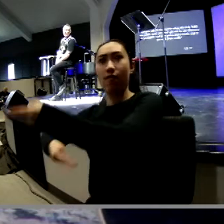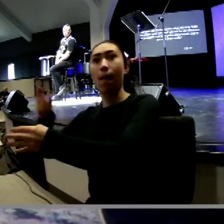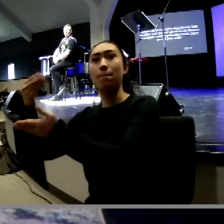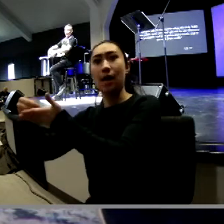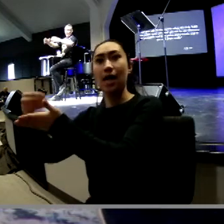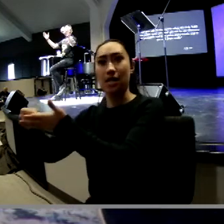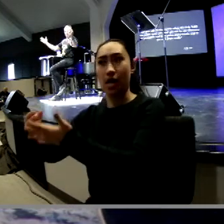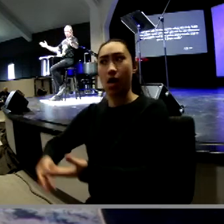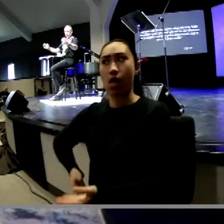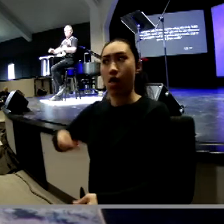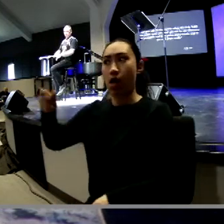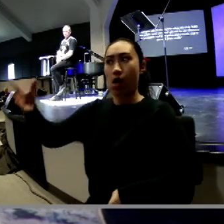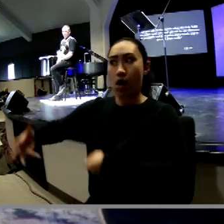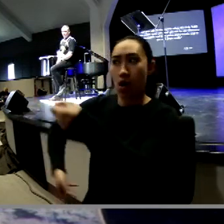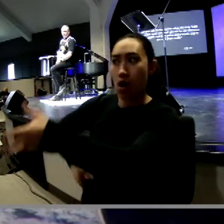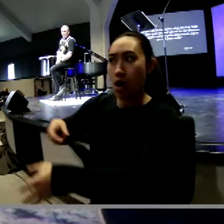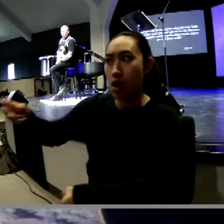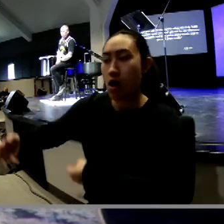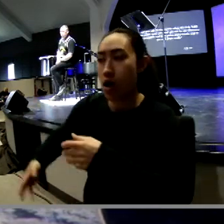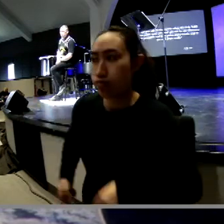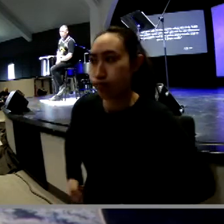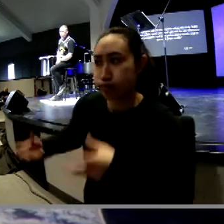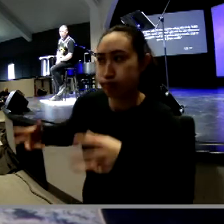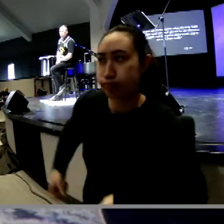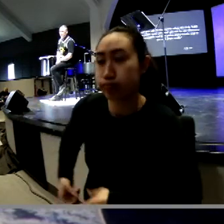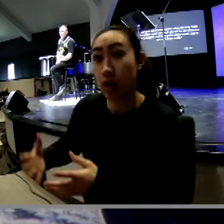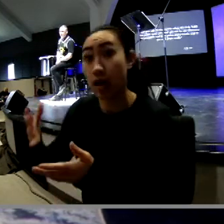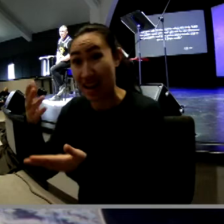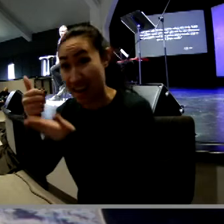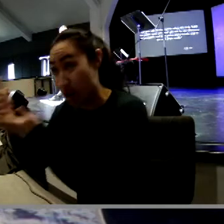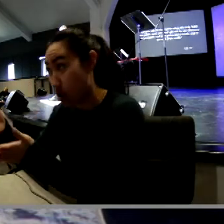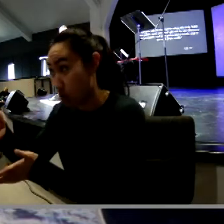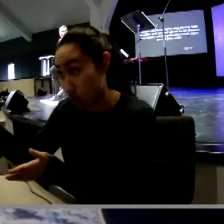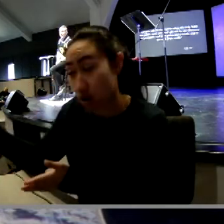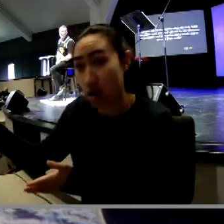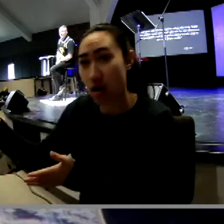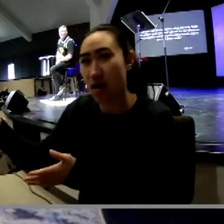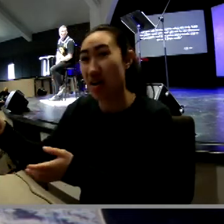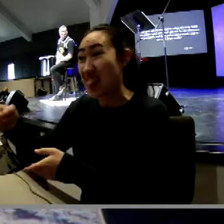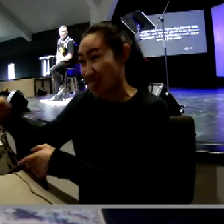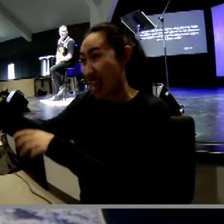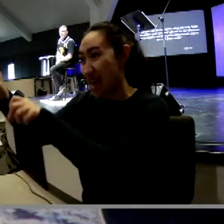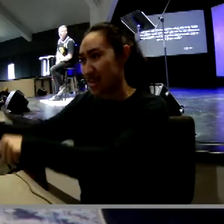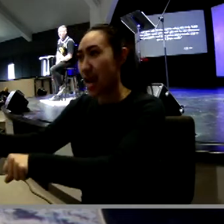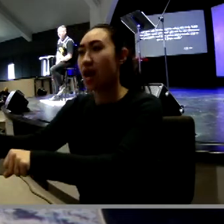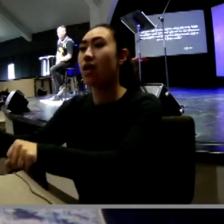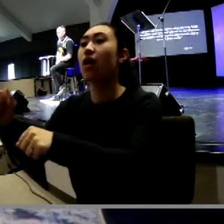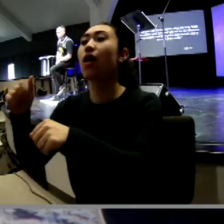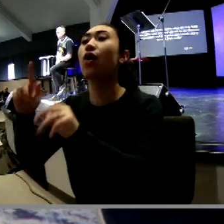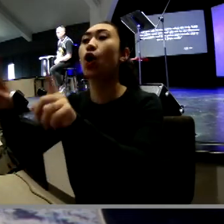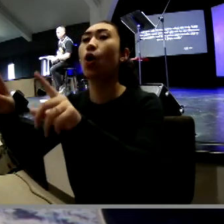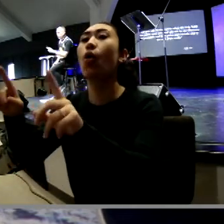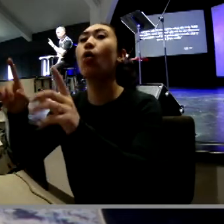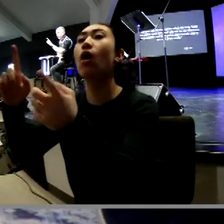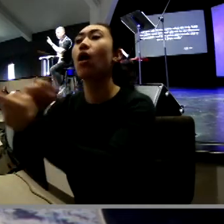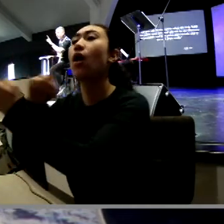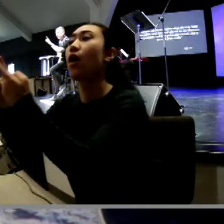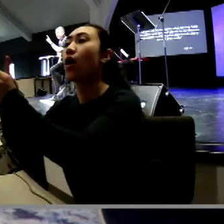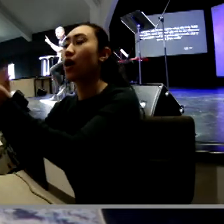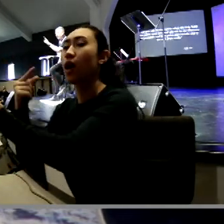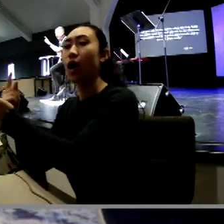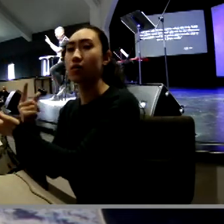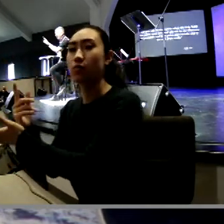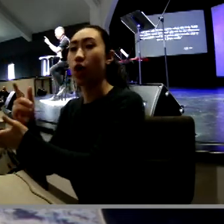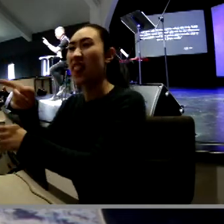support the uttermost parts of the earth. But look at me when I say this to you. as a church family, we